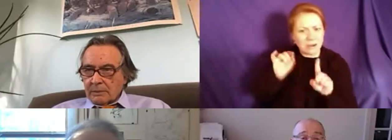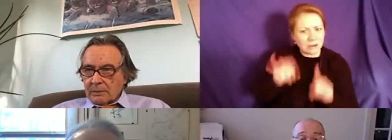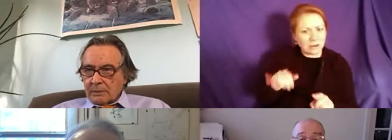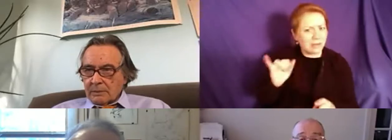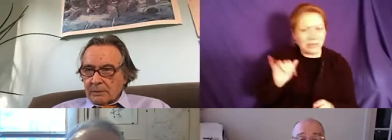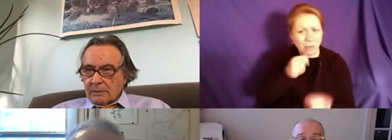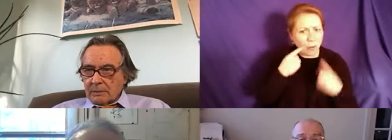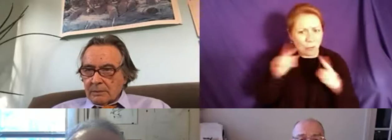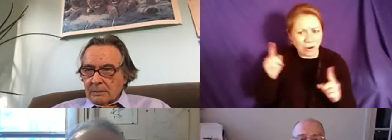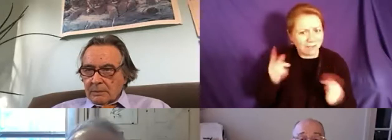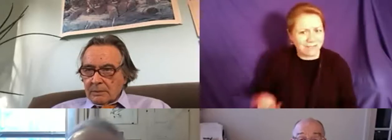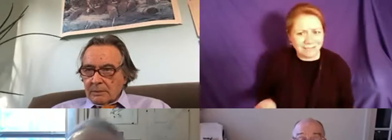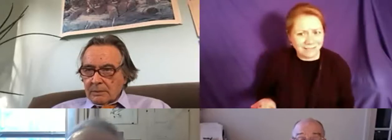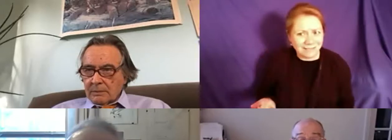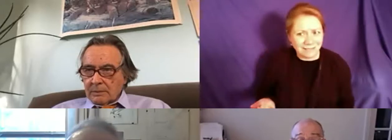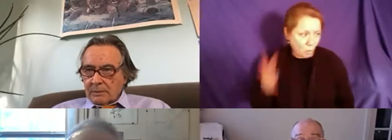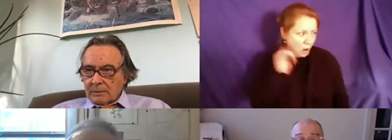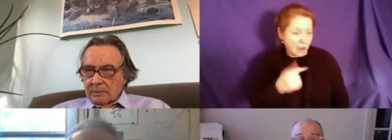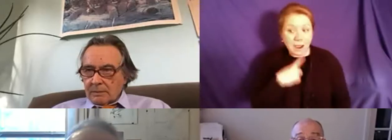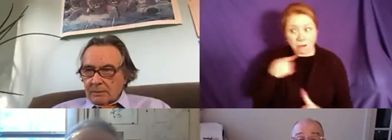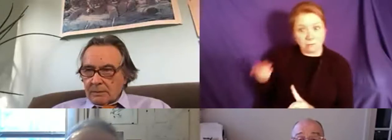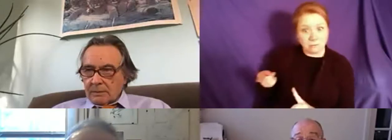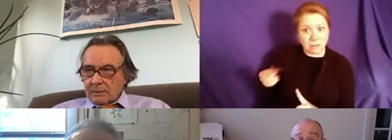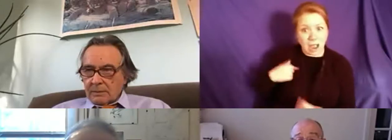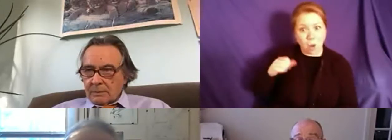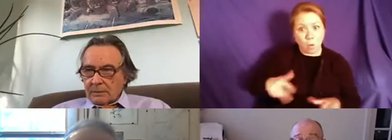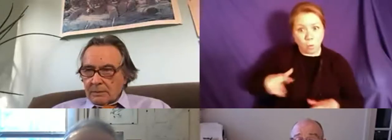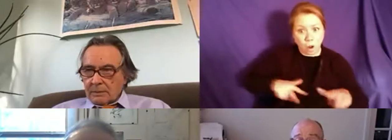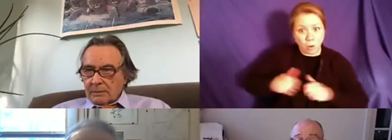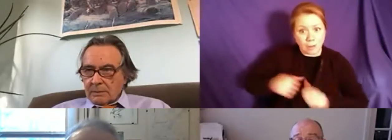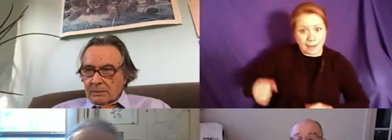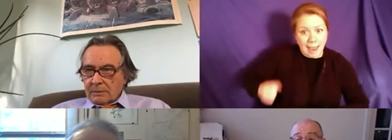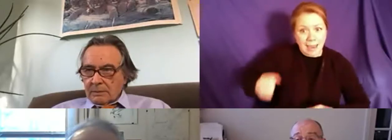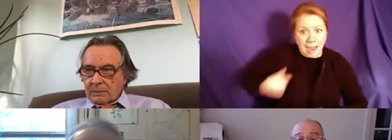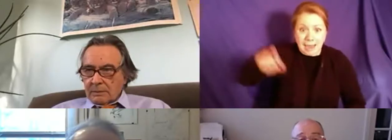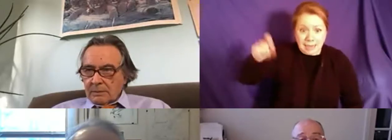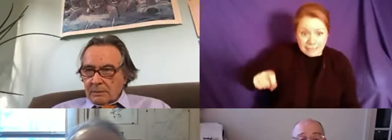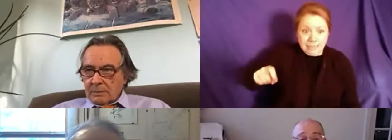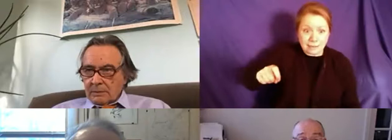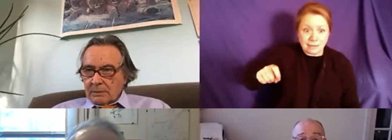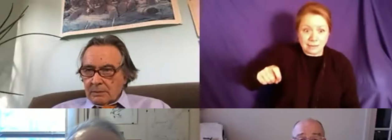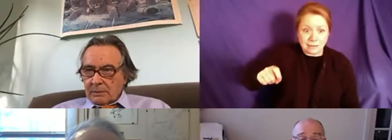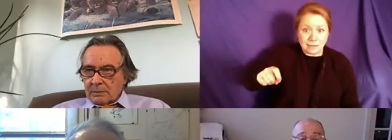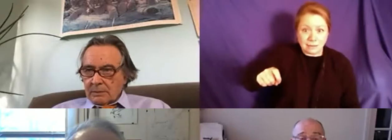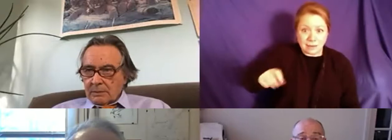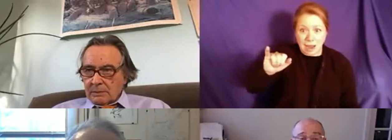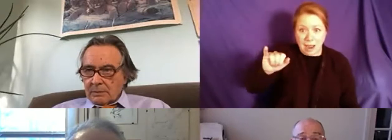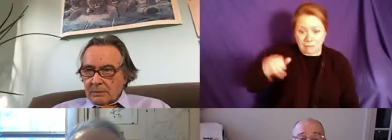not going to work. And she said, why? And I said, well, I walk with a cane and I actually need an aisle